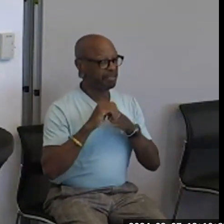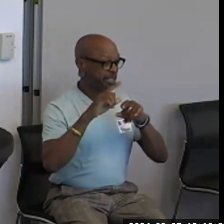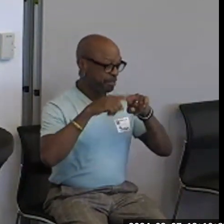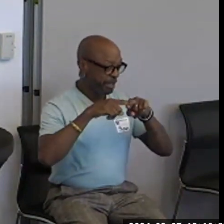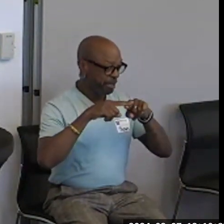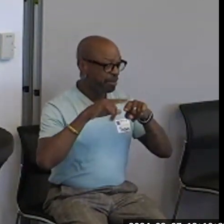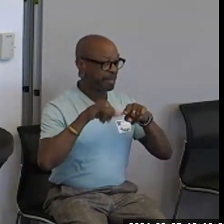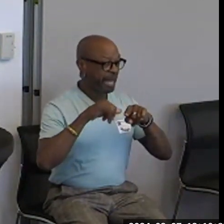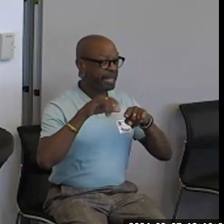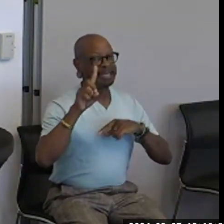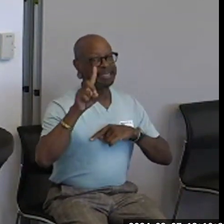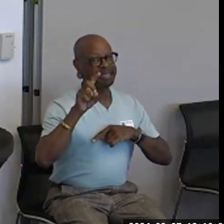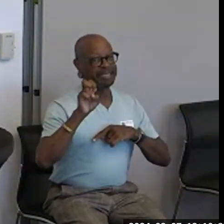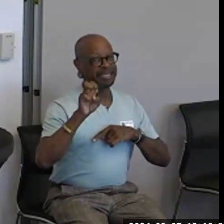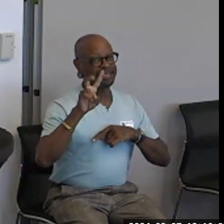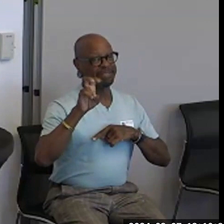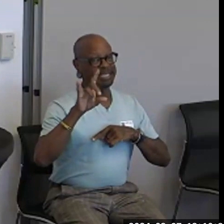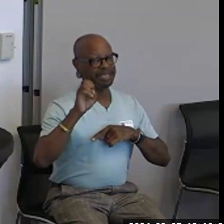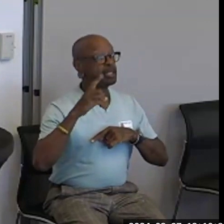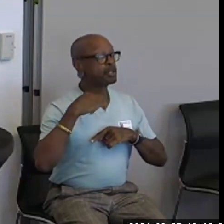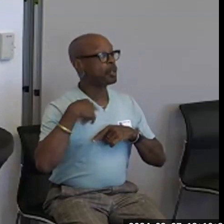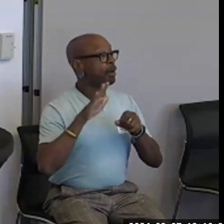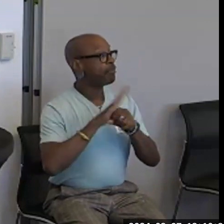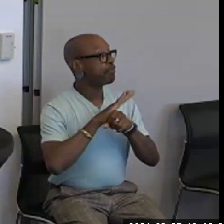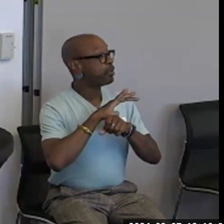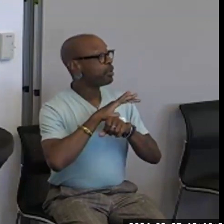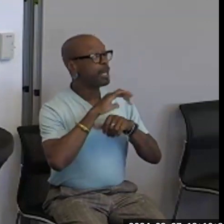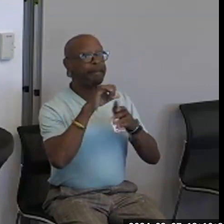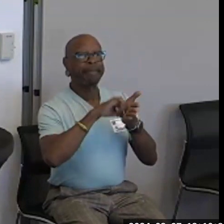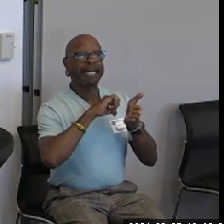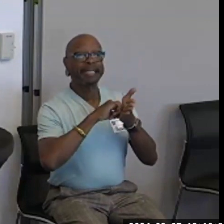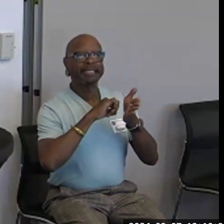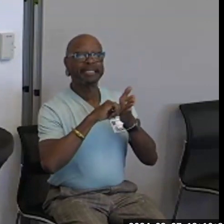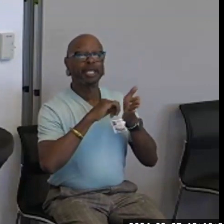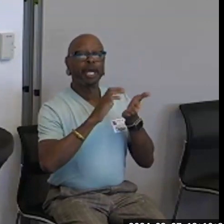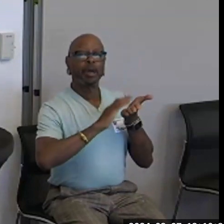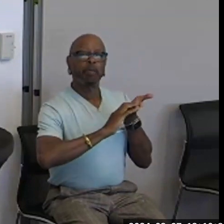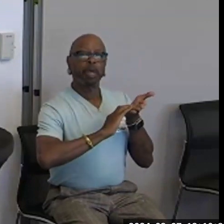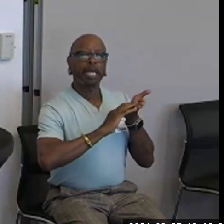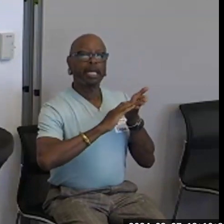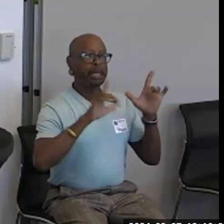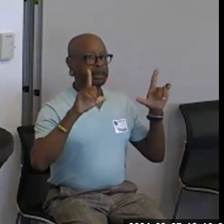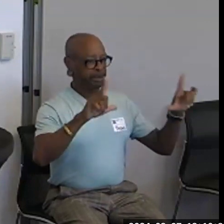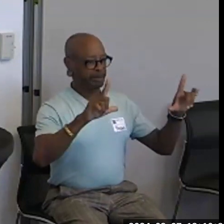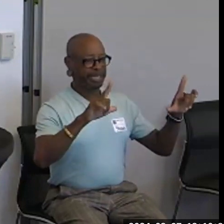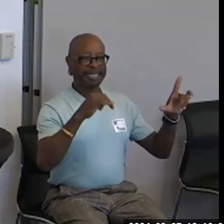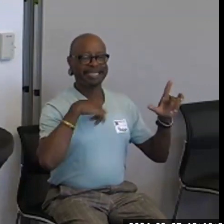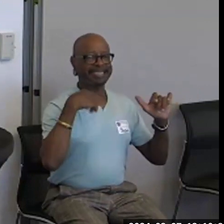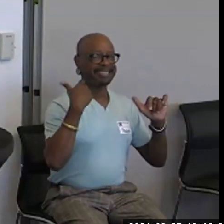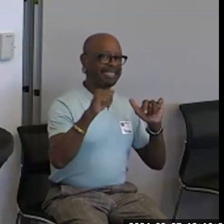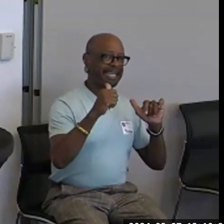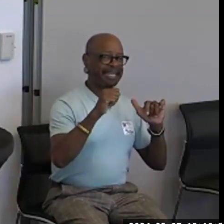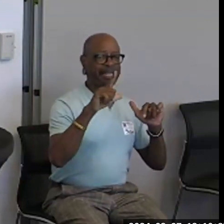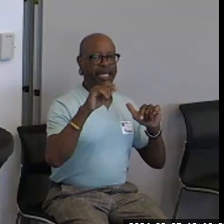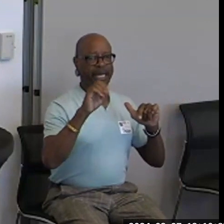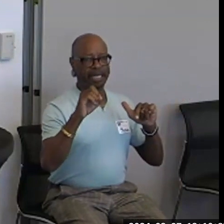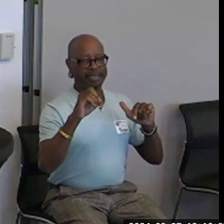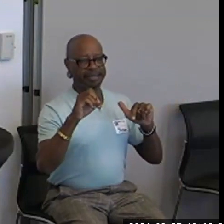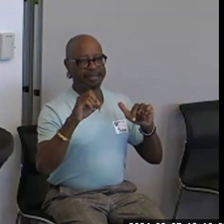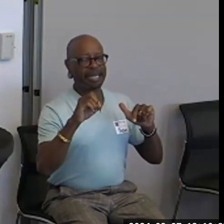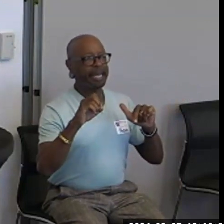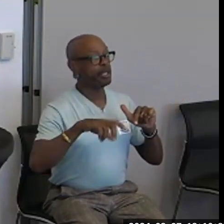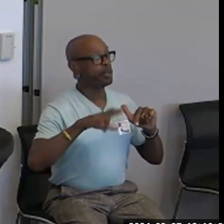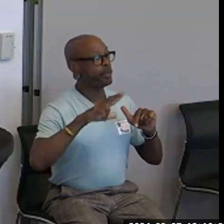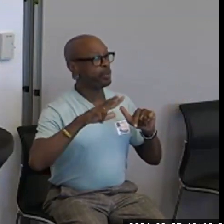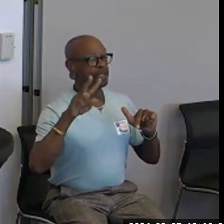So imagine a full page Braille display that's 10 lines high and